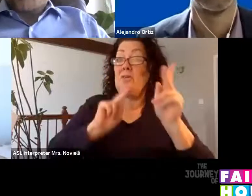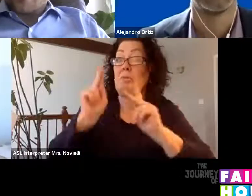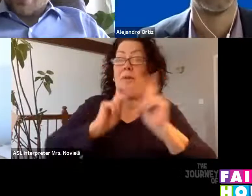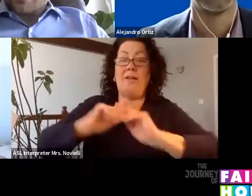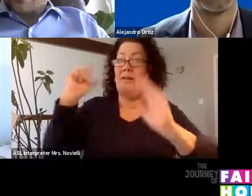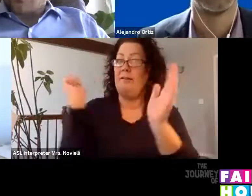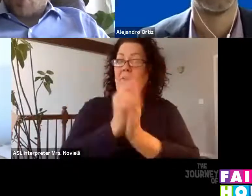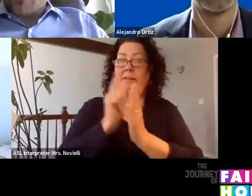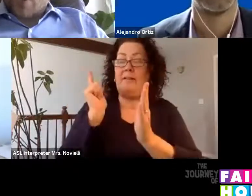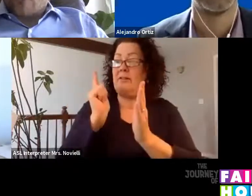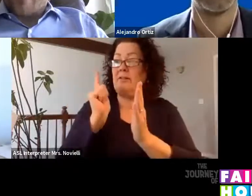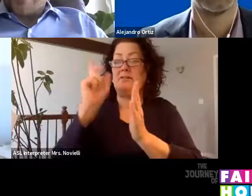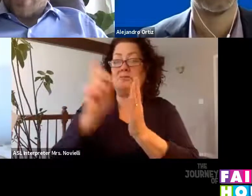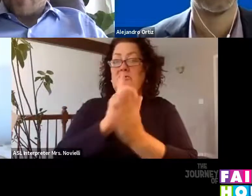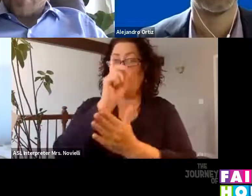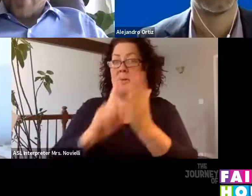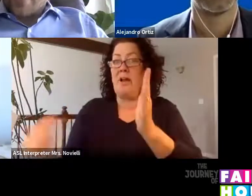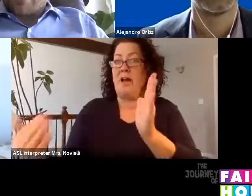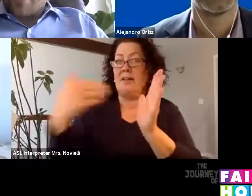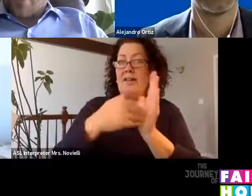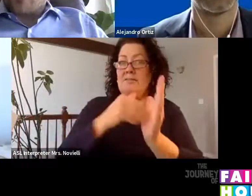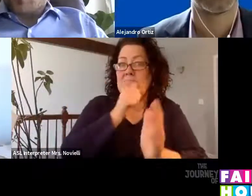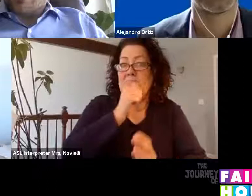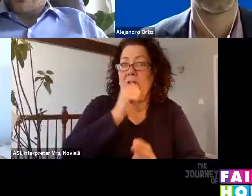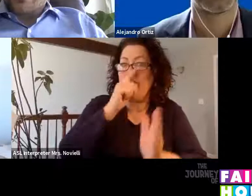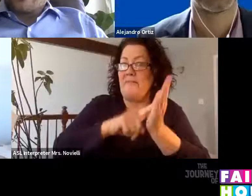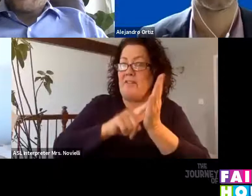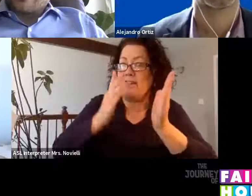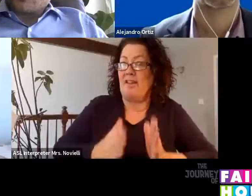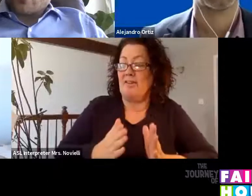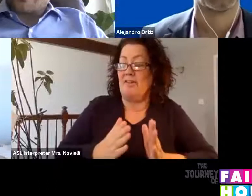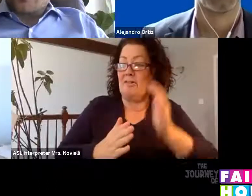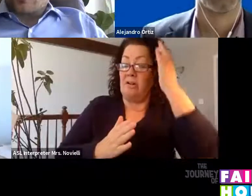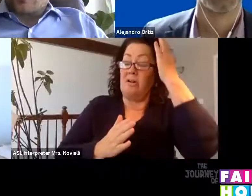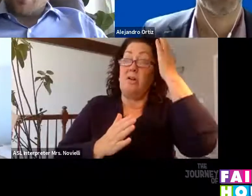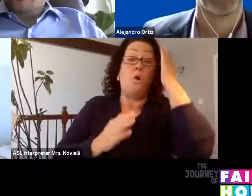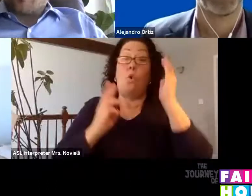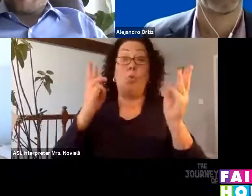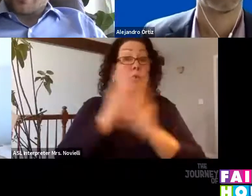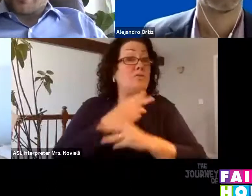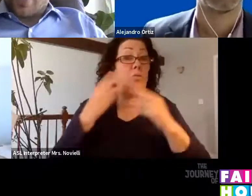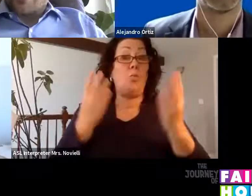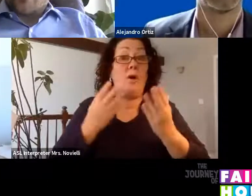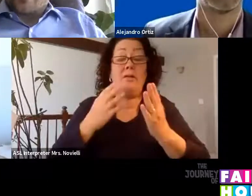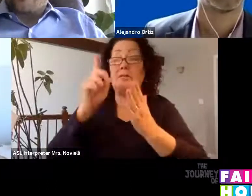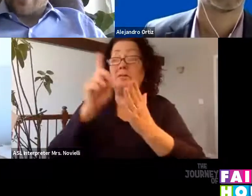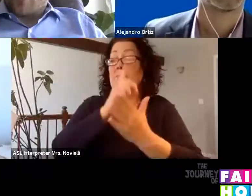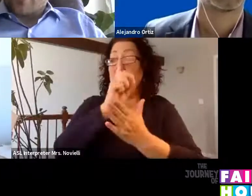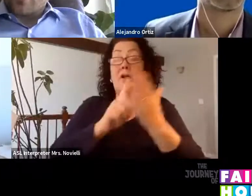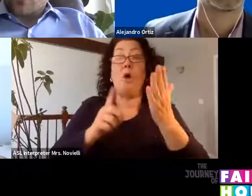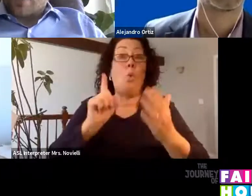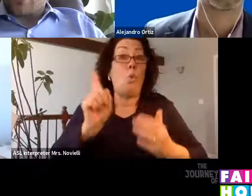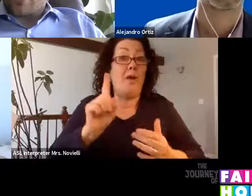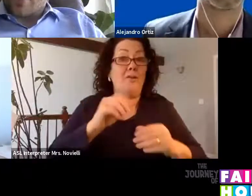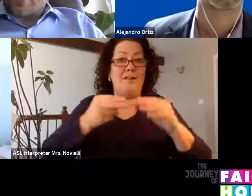illegally discriminating against their undercover investigators. And to make matters worse, the discrimination was most prevalent in higher income